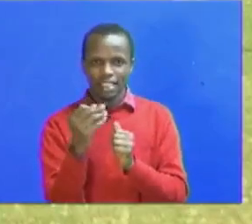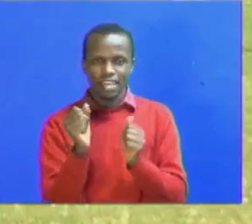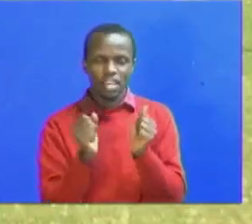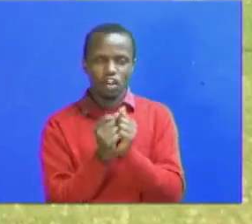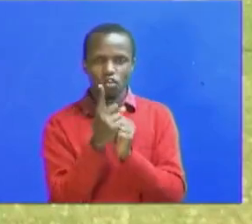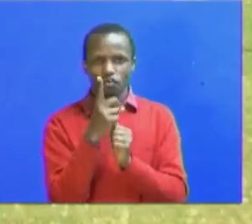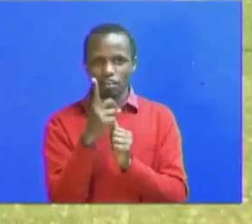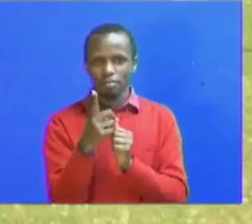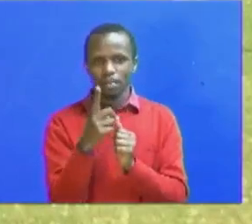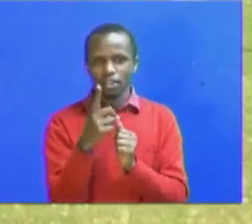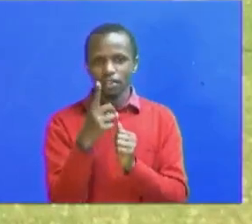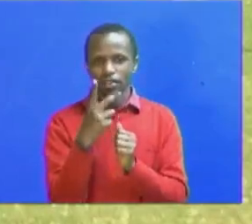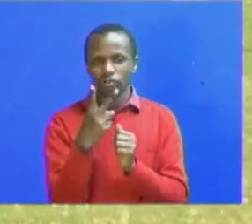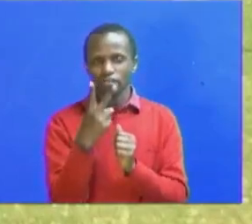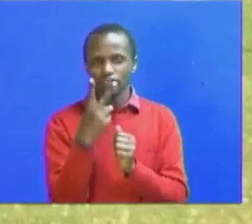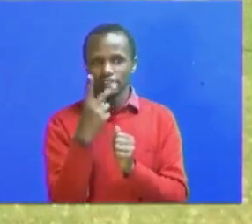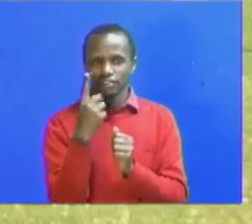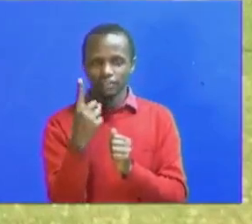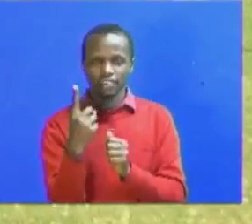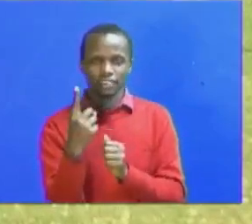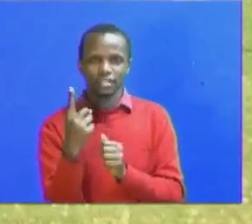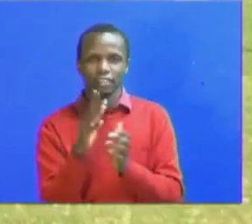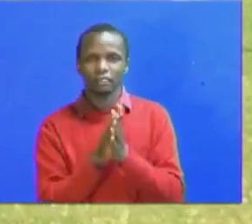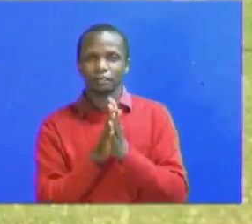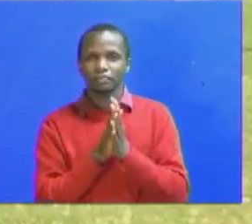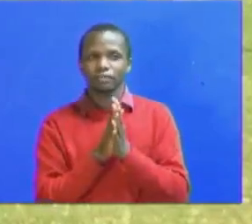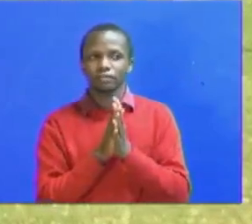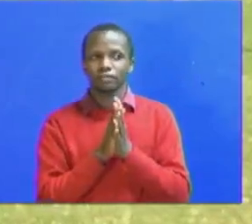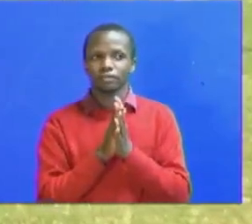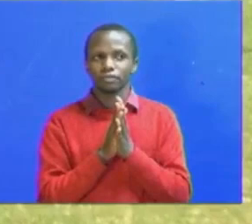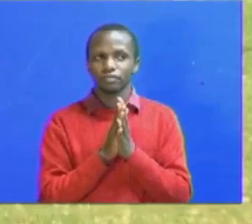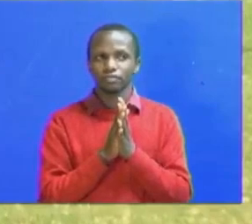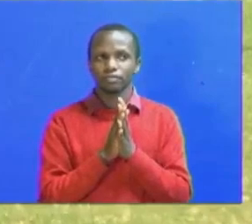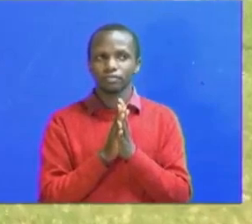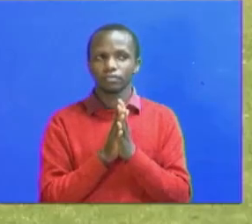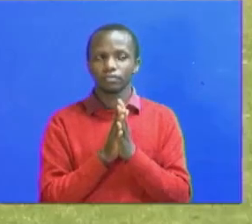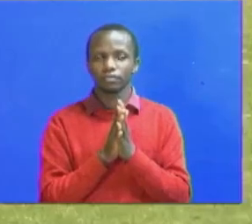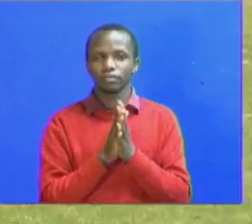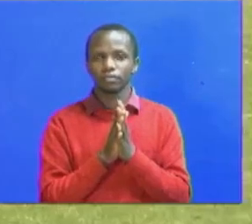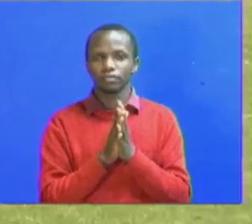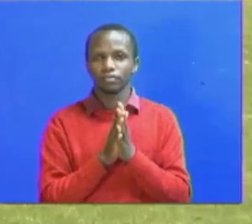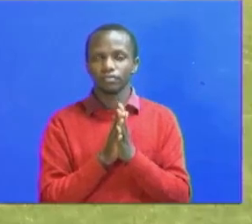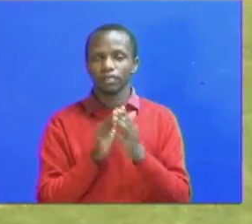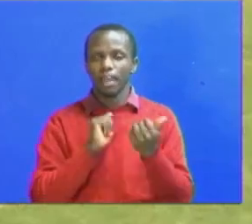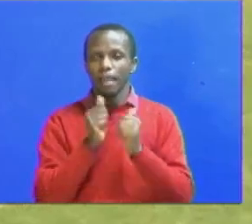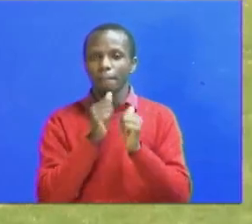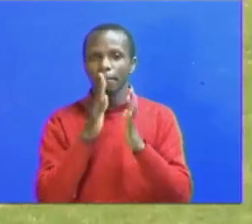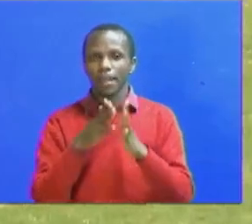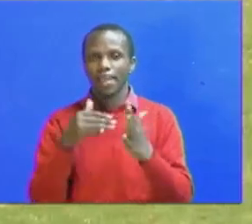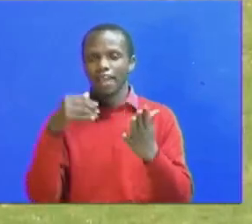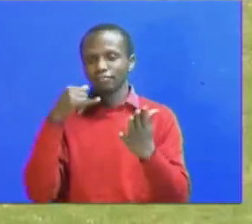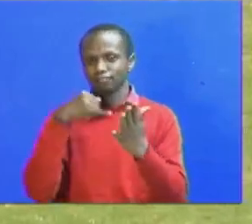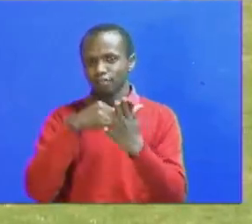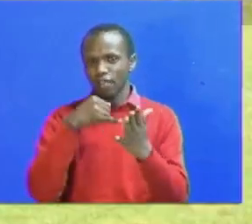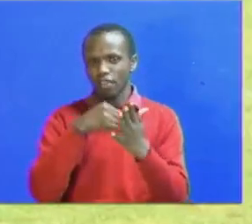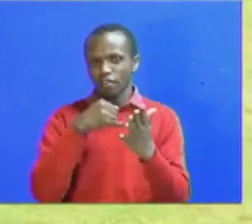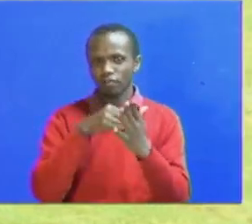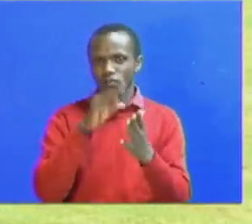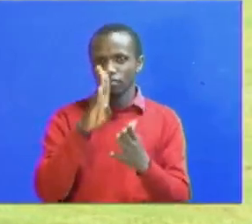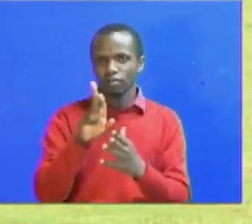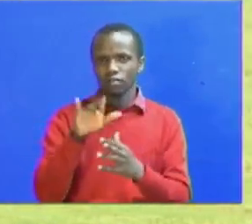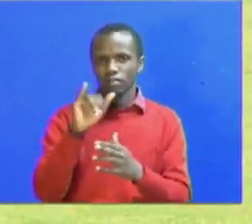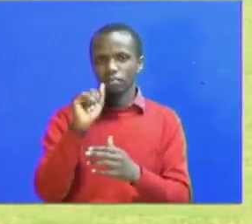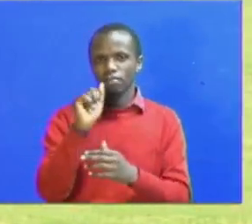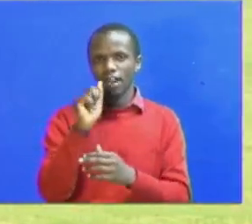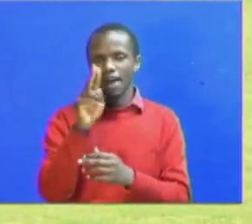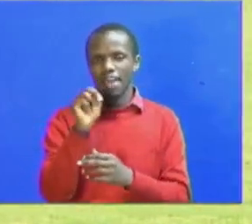qualification stage shall be conducted on July 12th in Cotonou, Benin. Among the players in the provision squad are Brian Bwire of